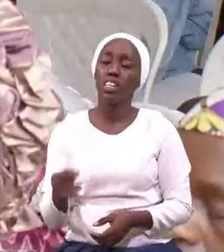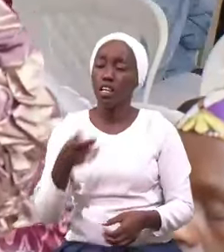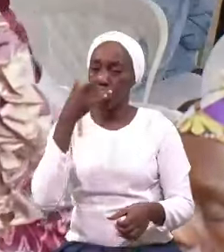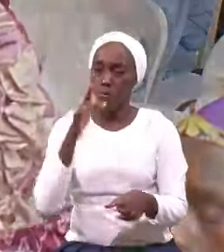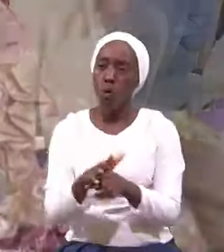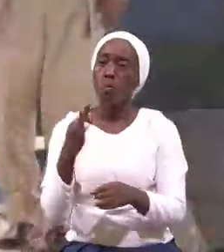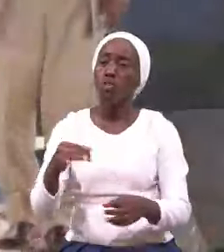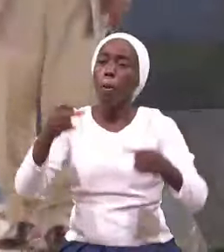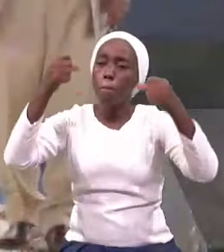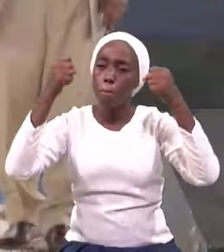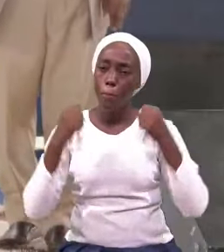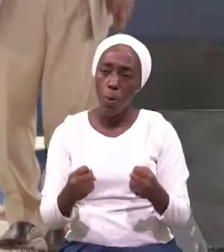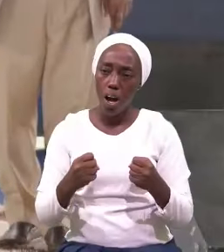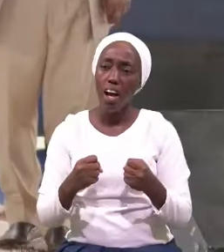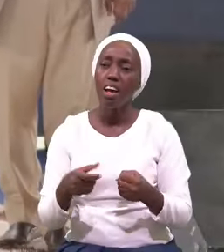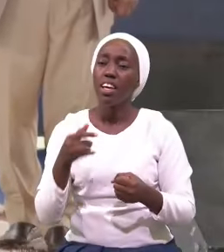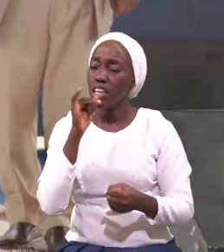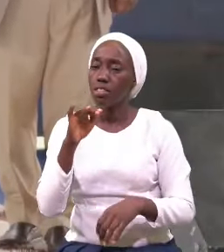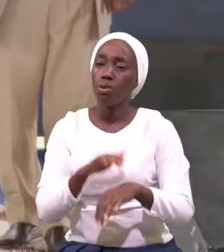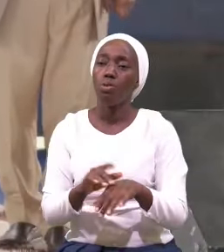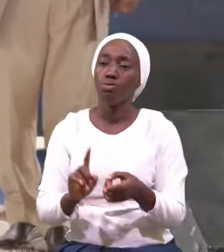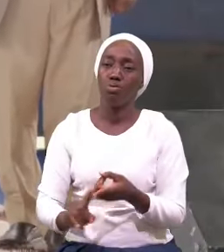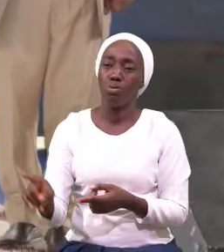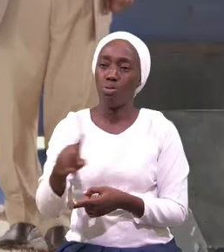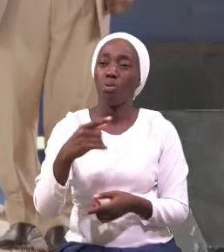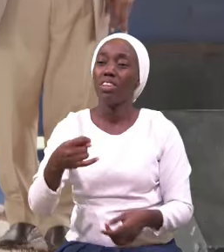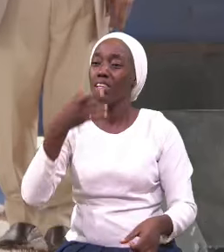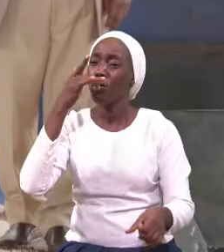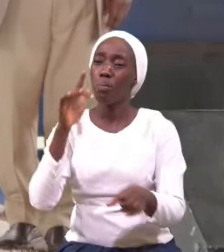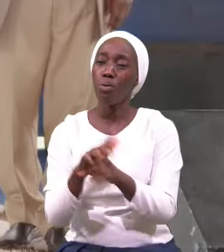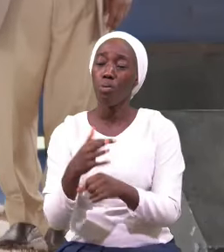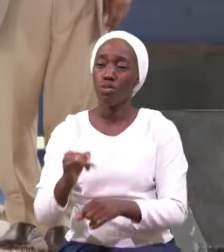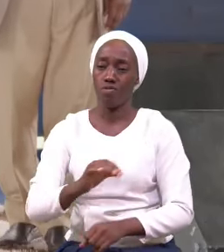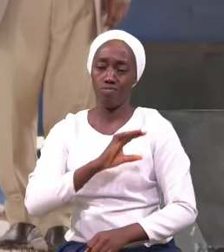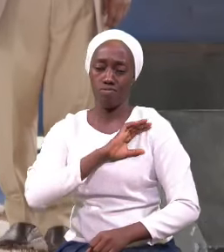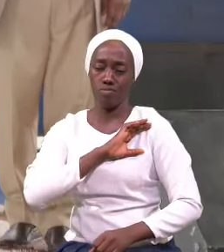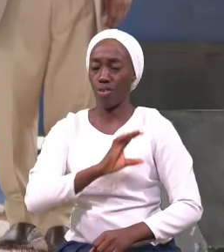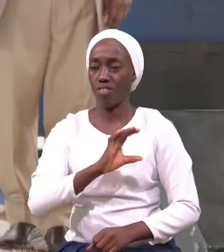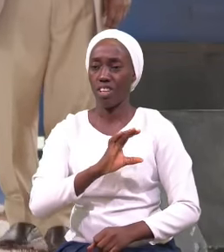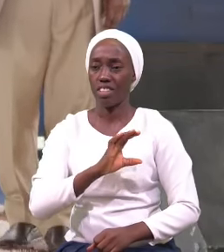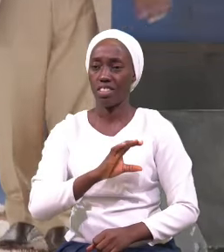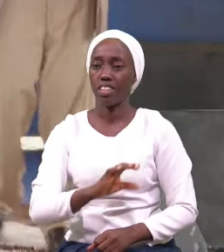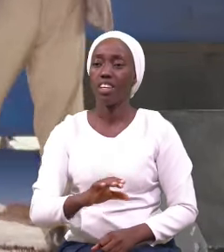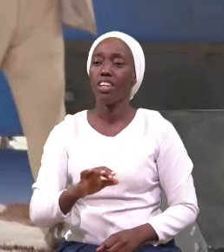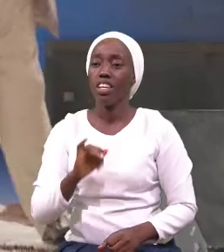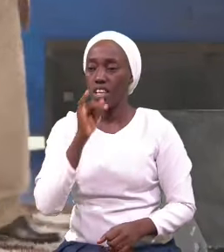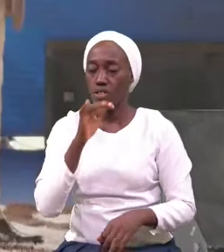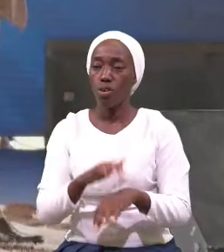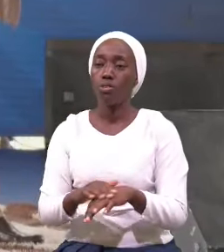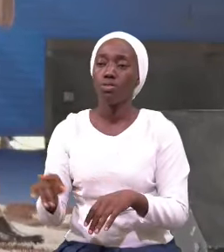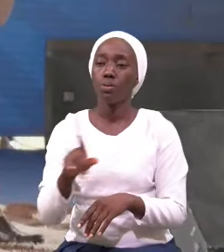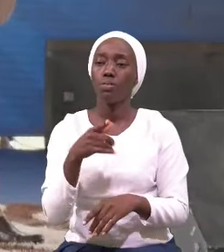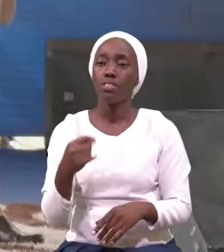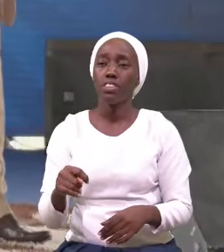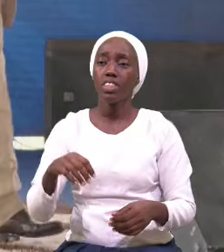power is unto you. The promise of confidence is unto you. The problem